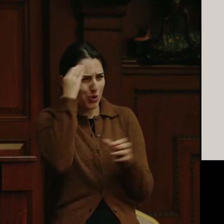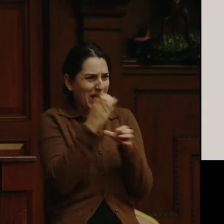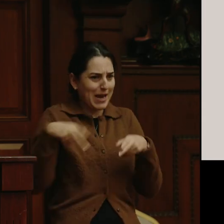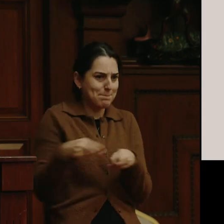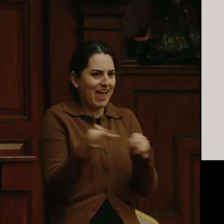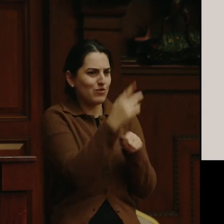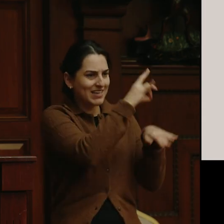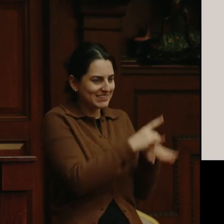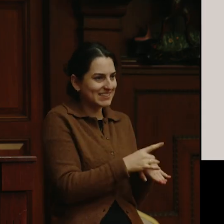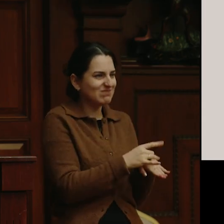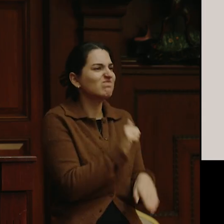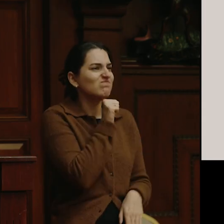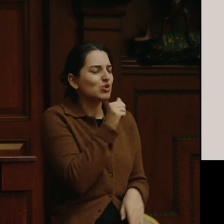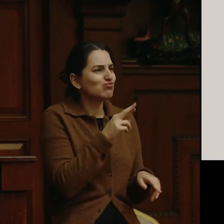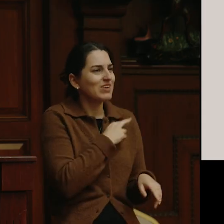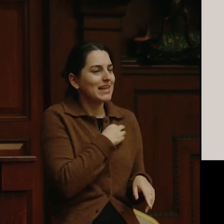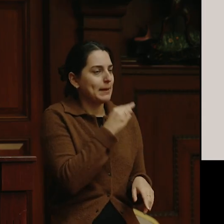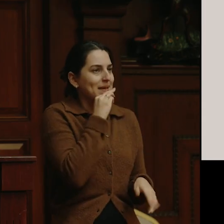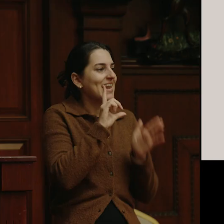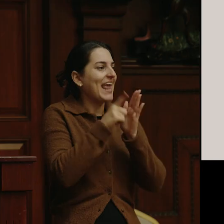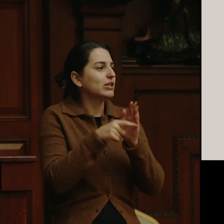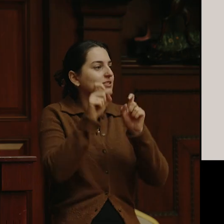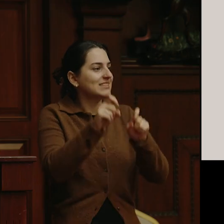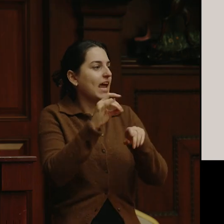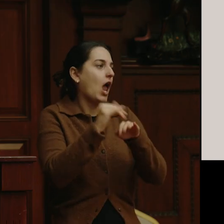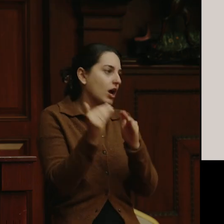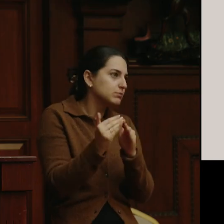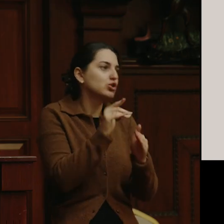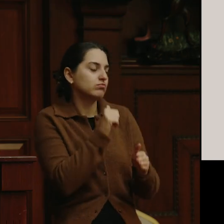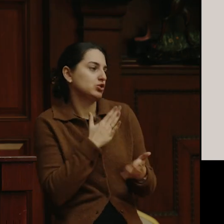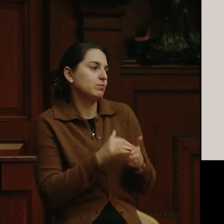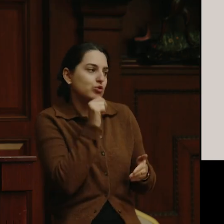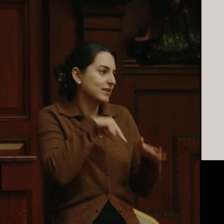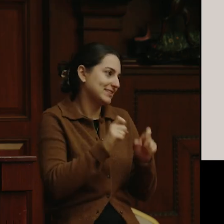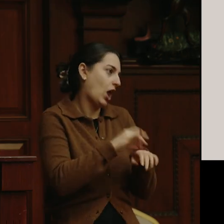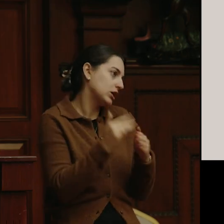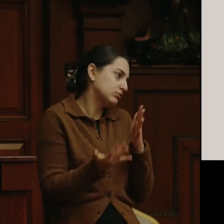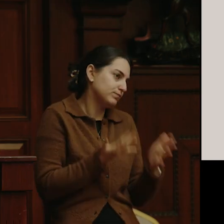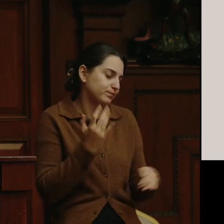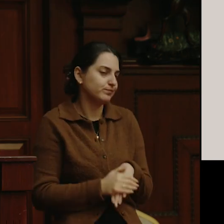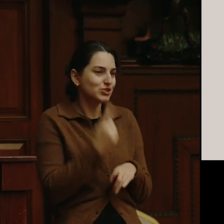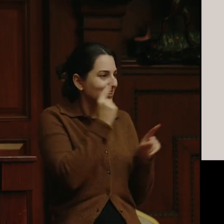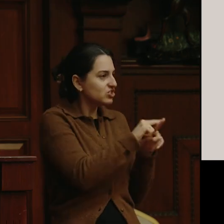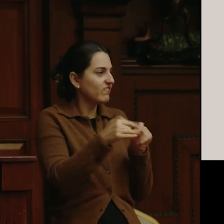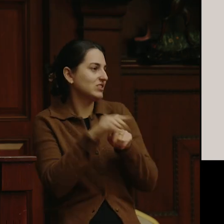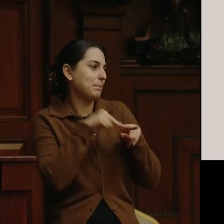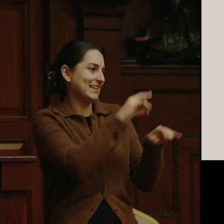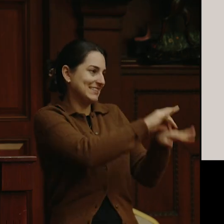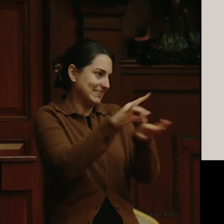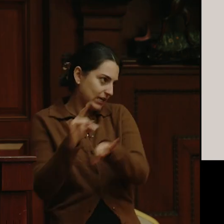for these diseases, which don't necessarily end up with an inpatient hospitalization. We saw differences across